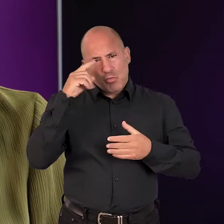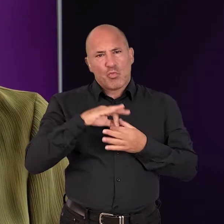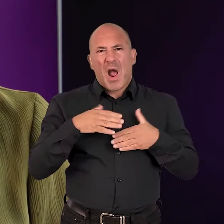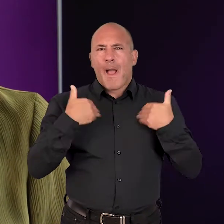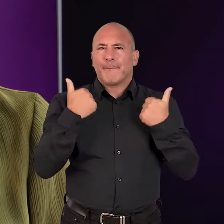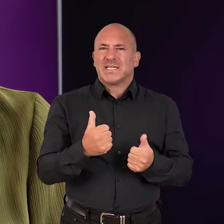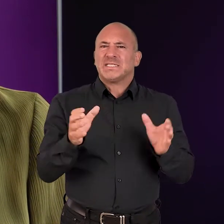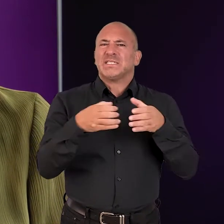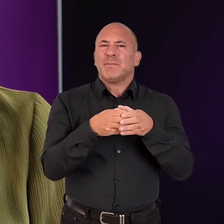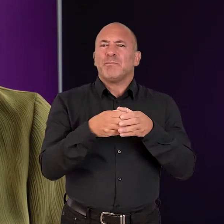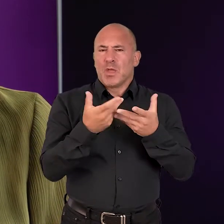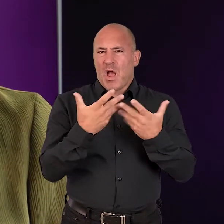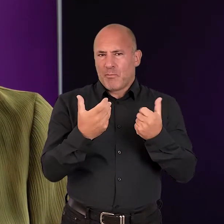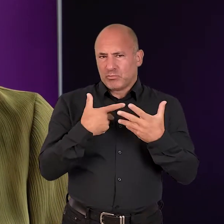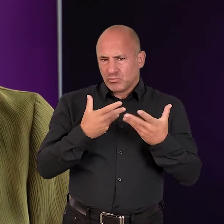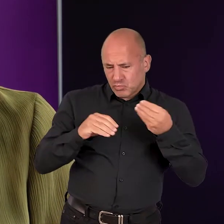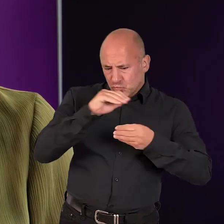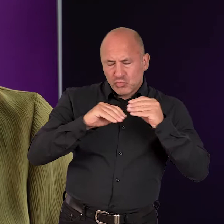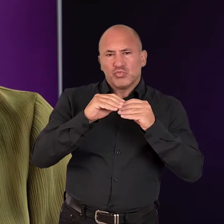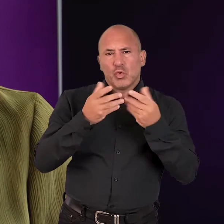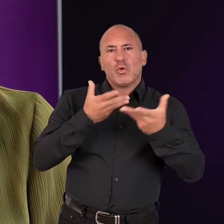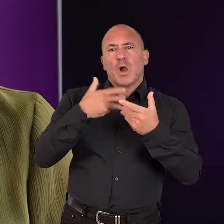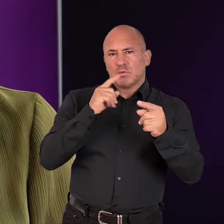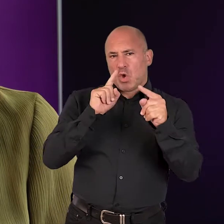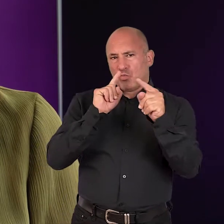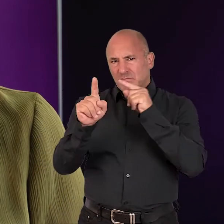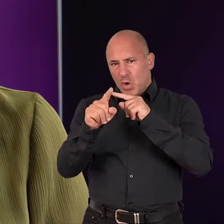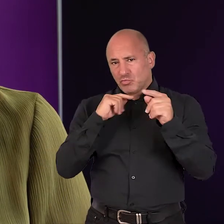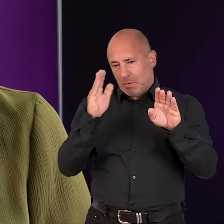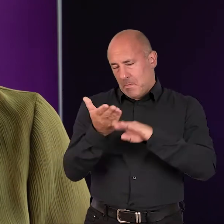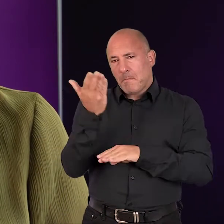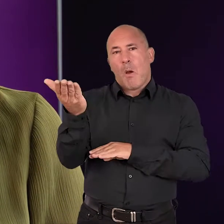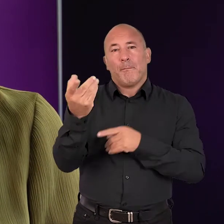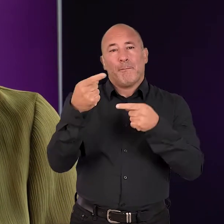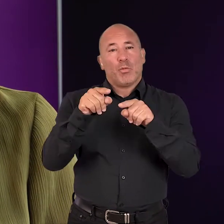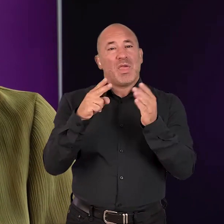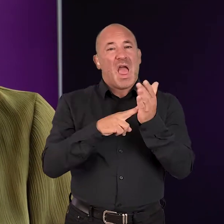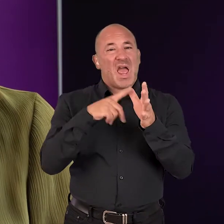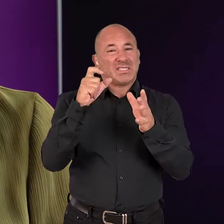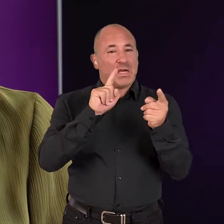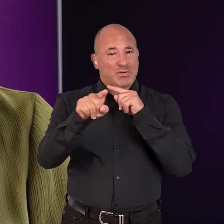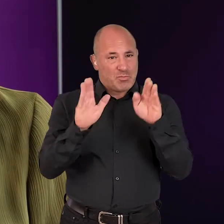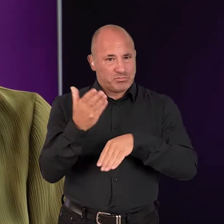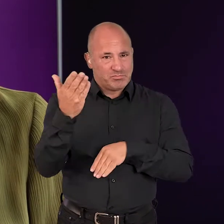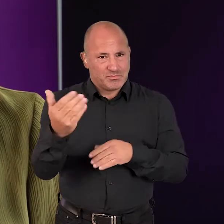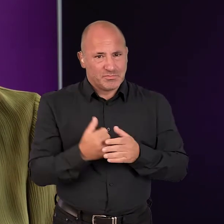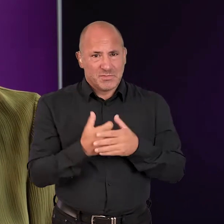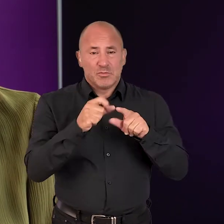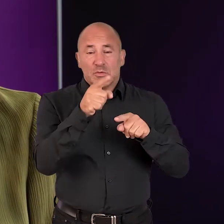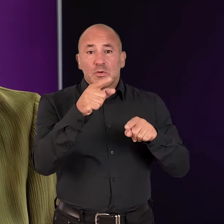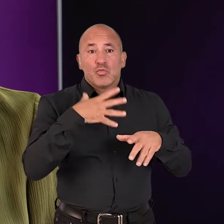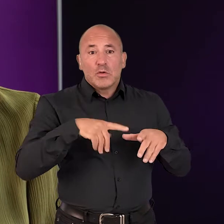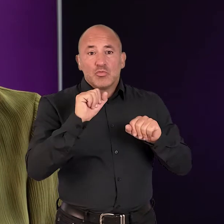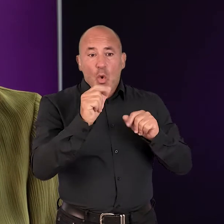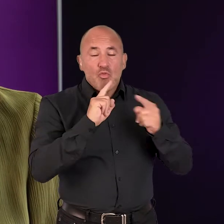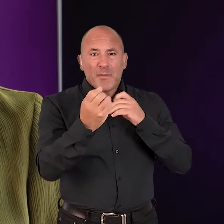and Wellbeing team are working on a response to the consultation that will be submitted alongside the NAC response. But there's still time for individuals to